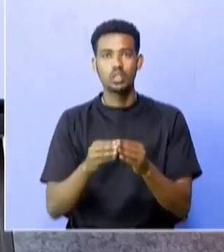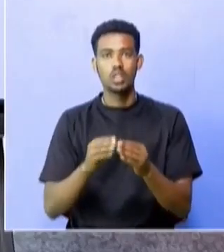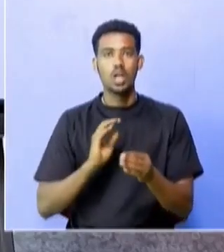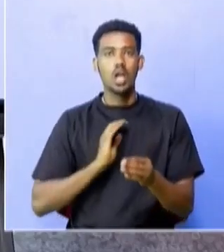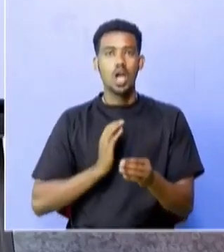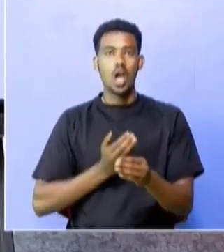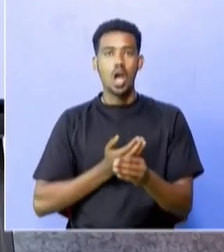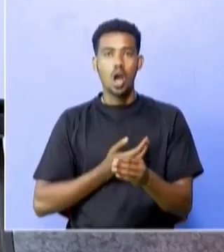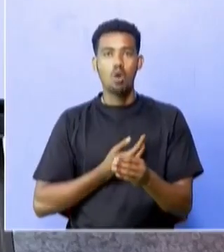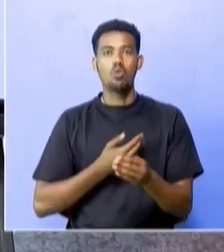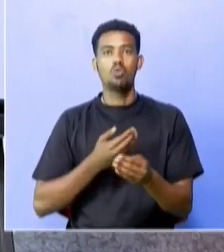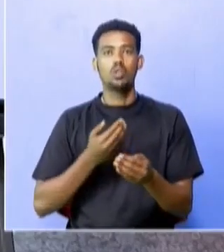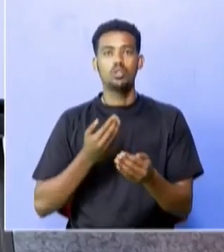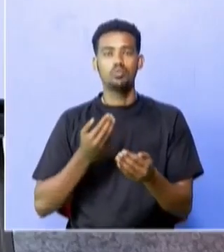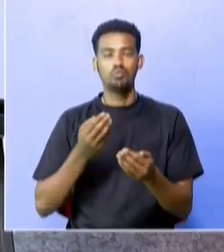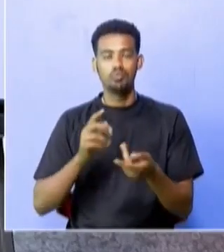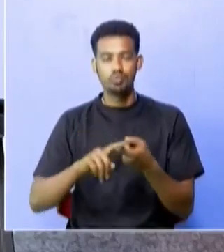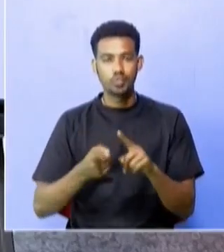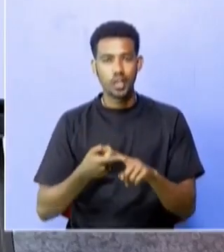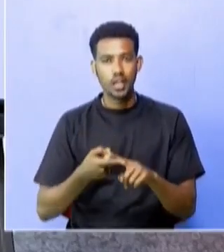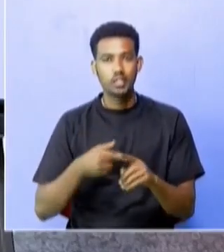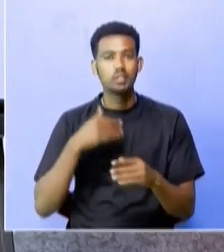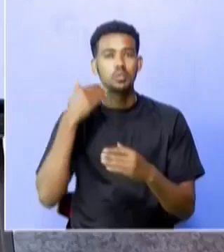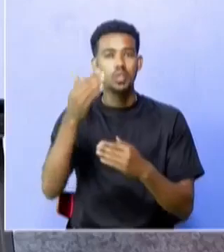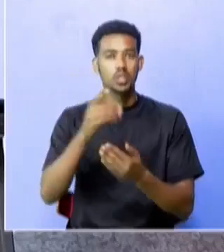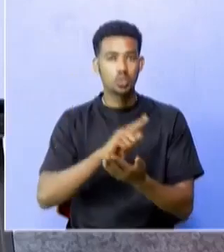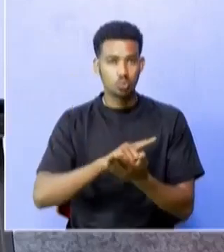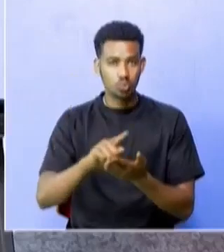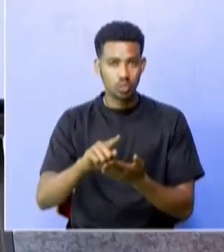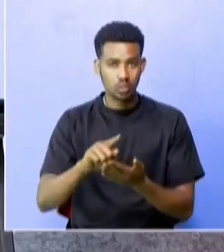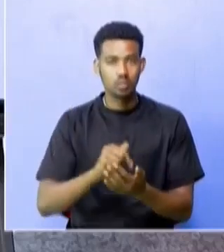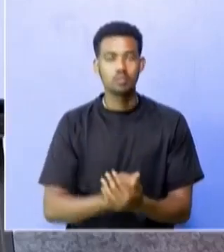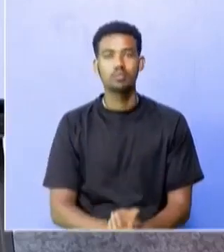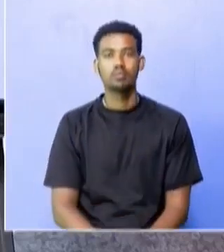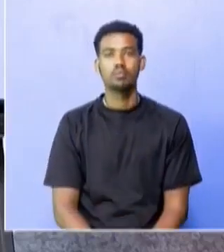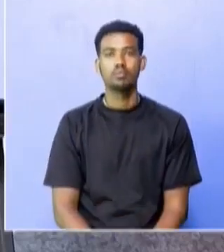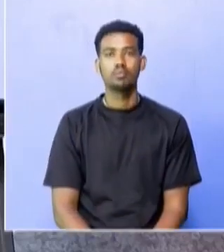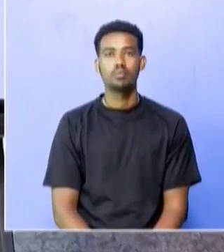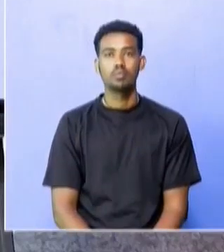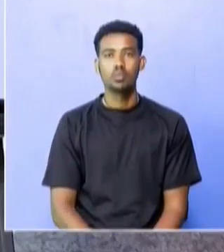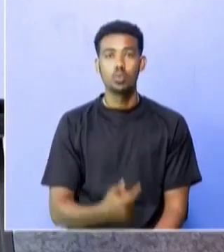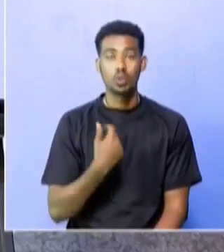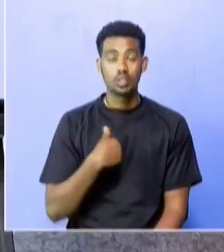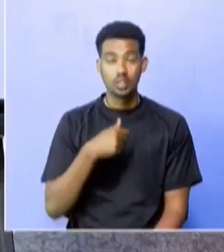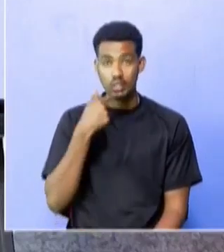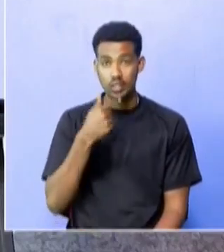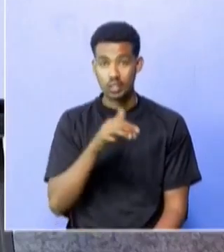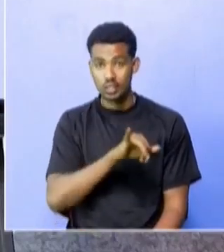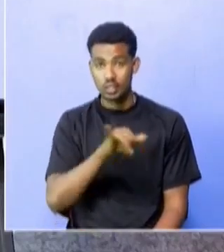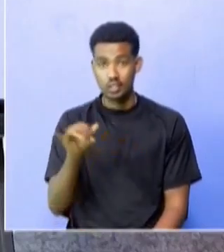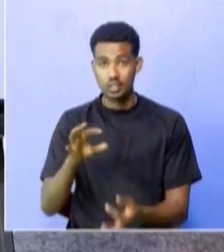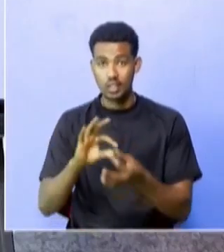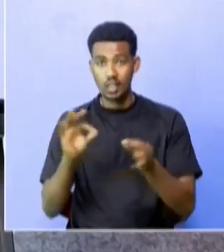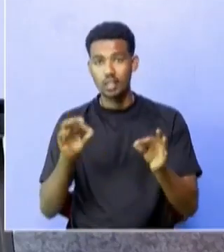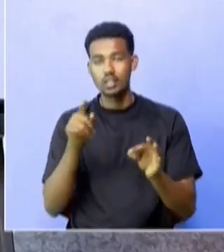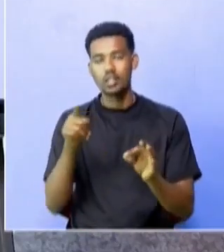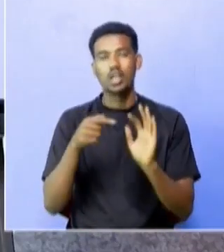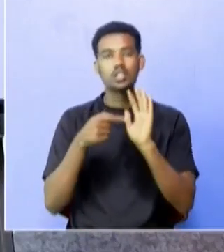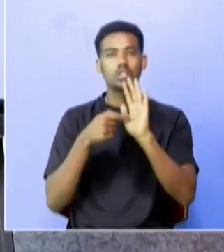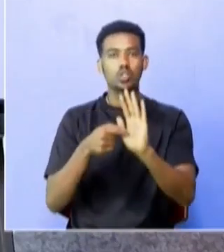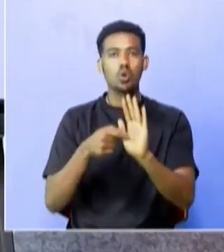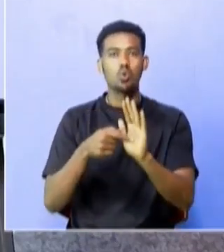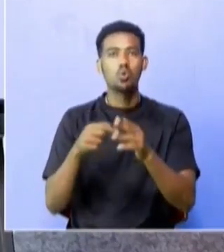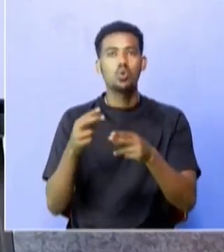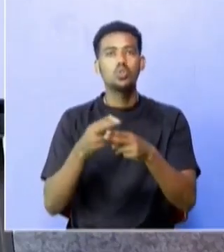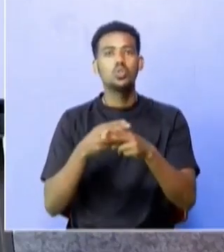week. We are staying with our friends next week. When we say this kind of sentence, that show a